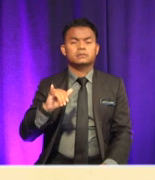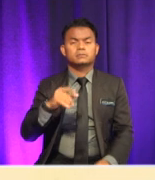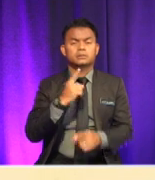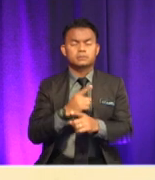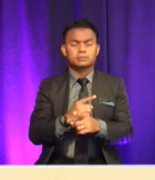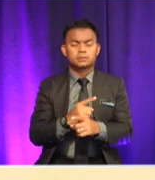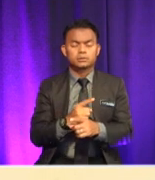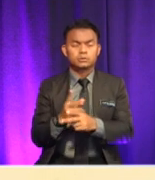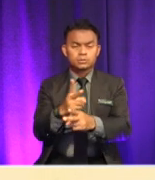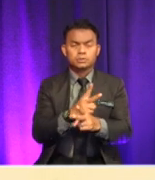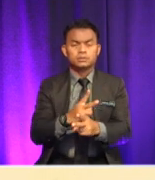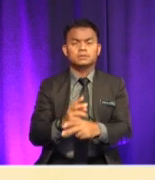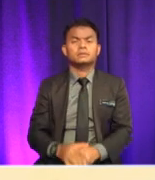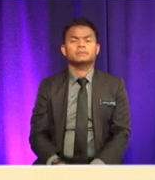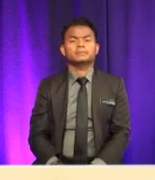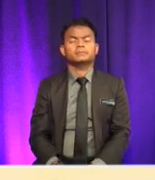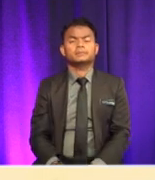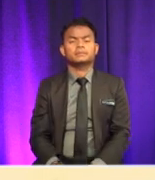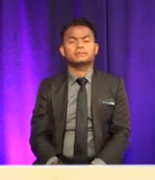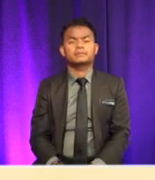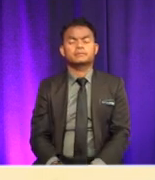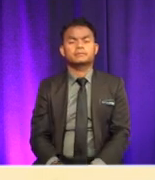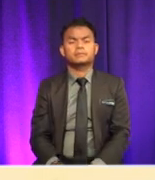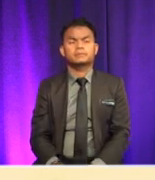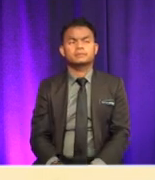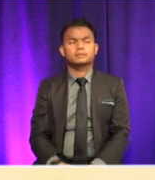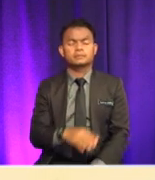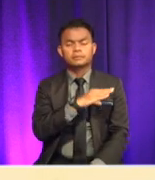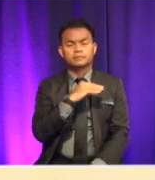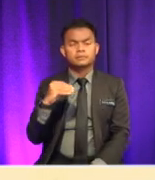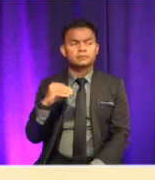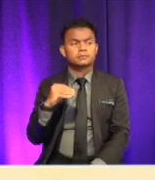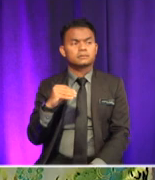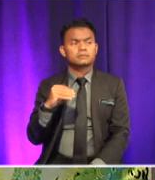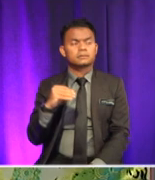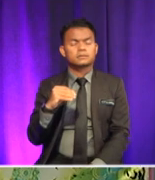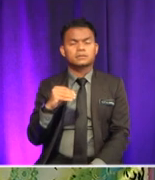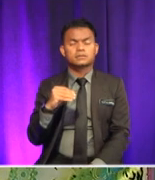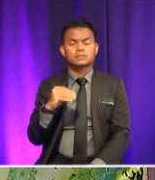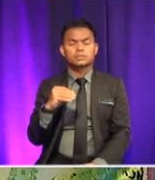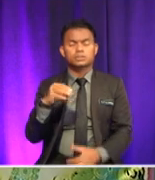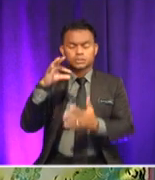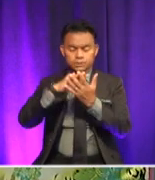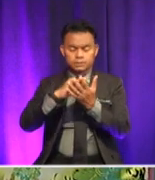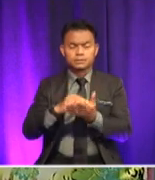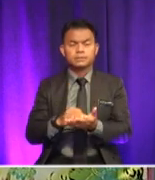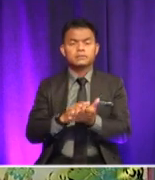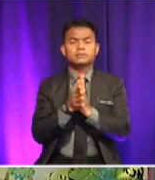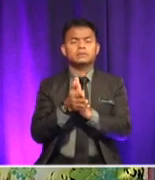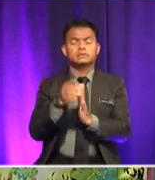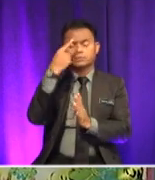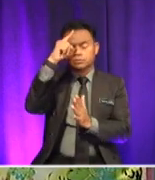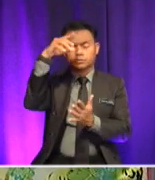were two kinds of birds in the world, hawks and chickens. So from this passage, students